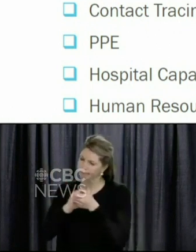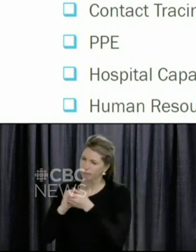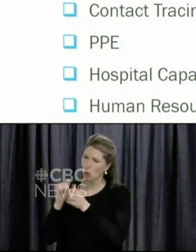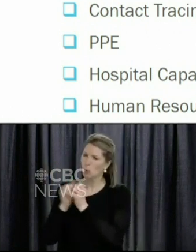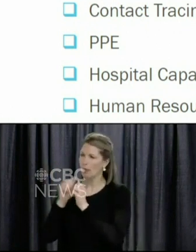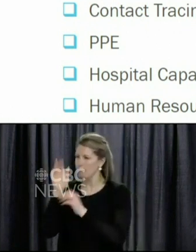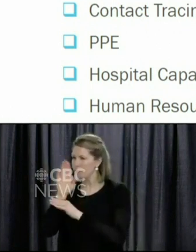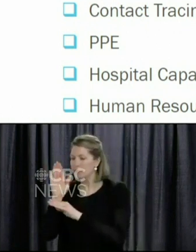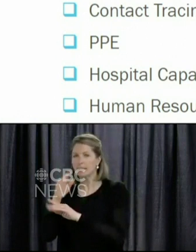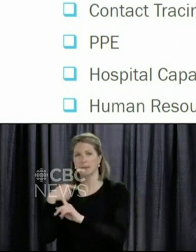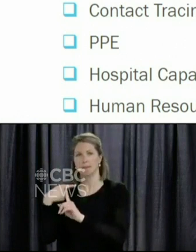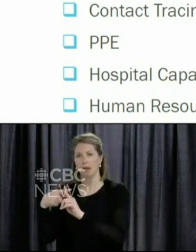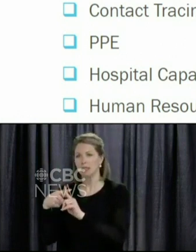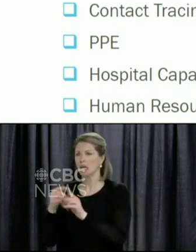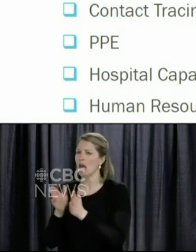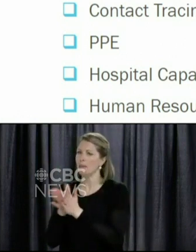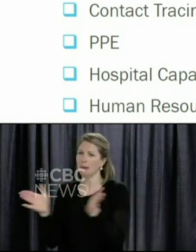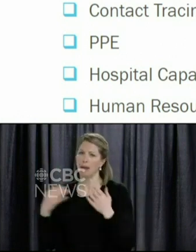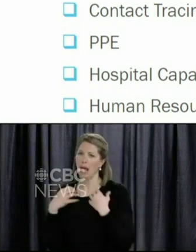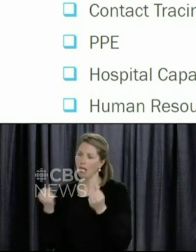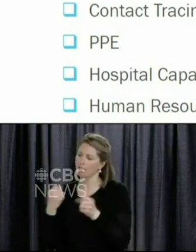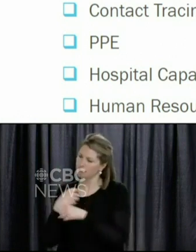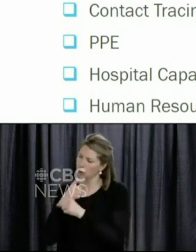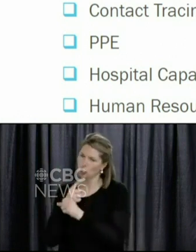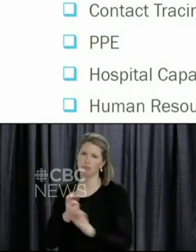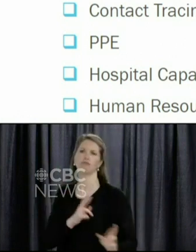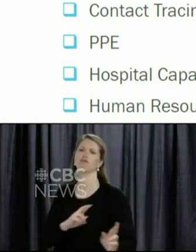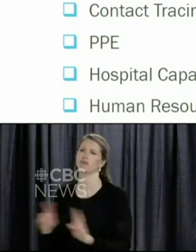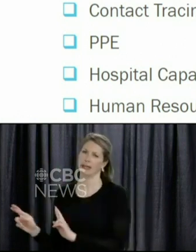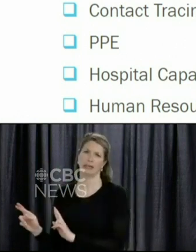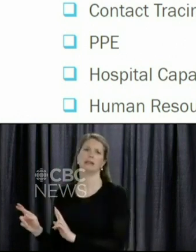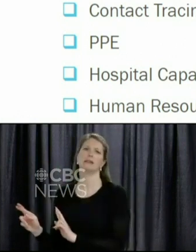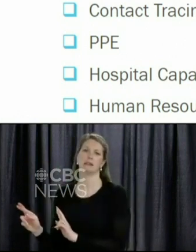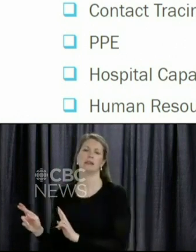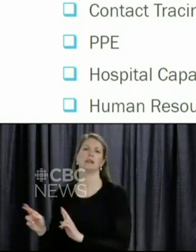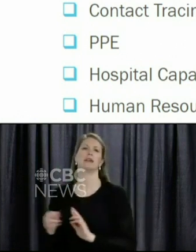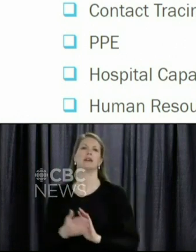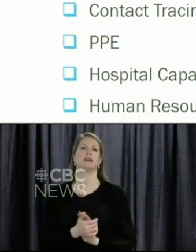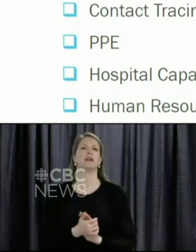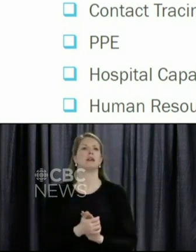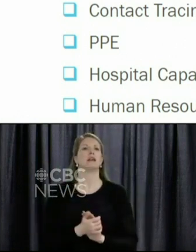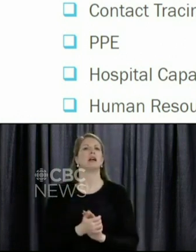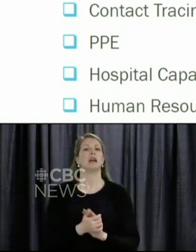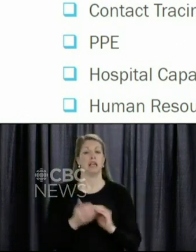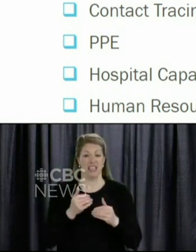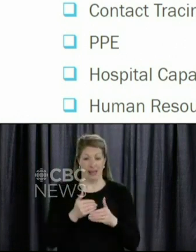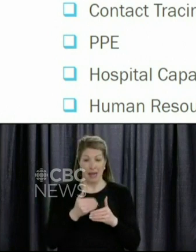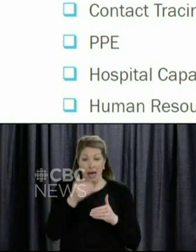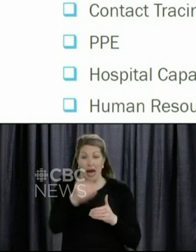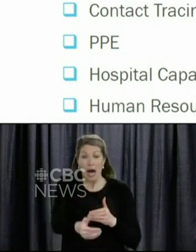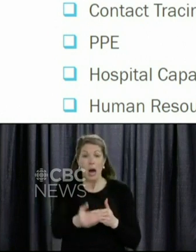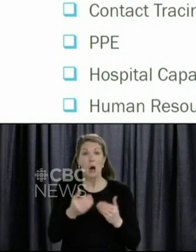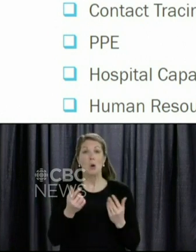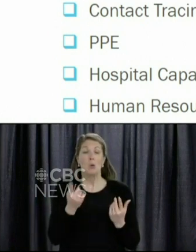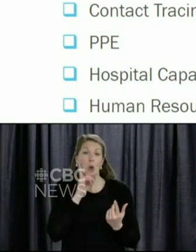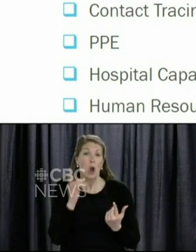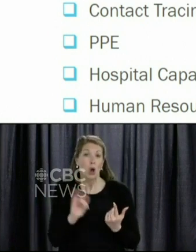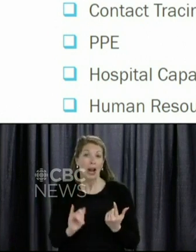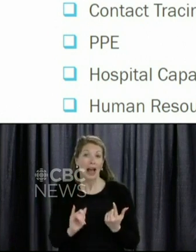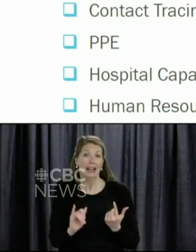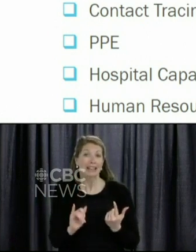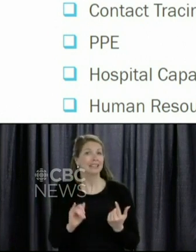actual trajectory of the cases. There's no one size that fits all in terms of the metrics that are going to be used, although